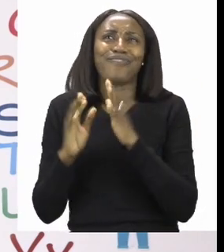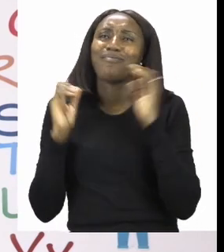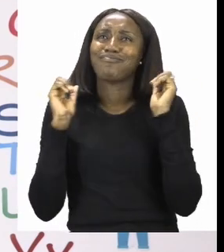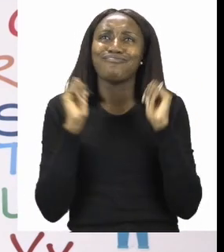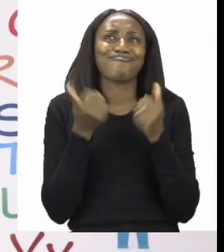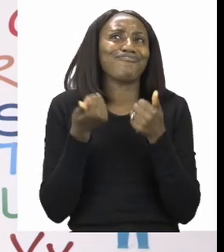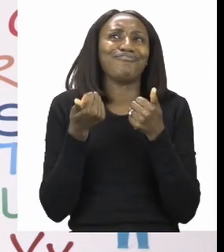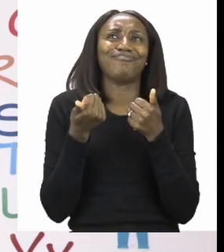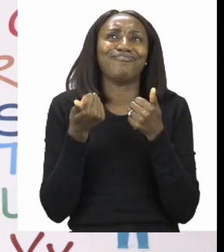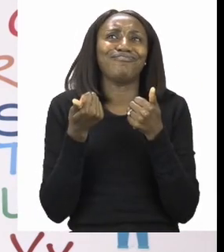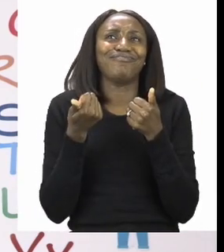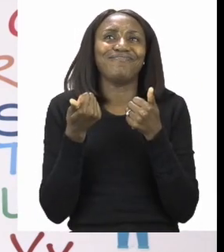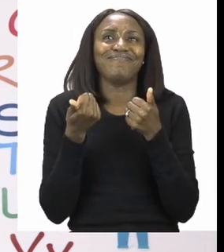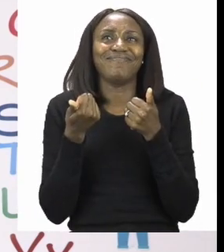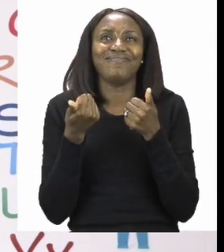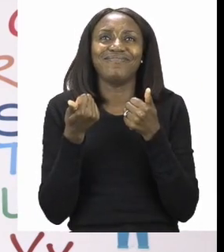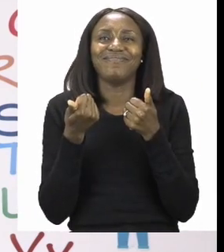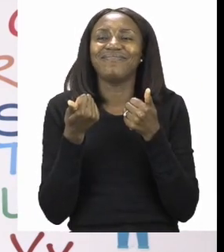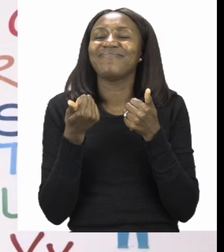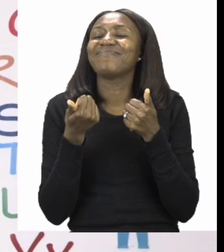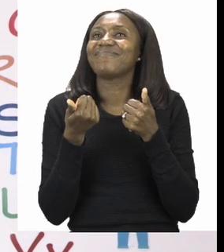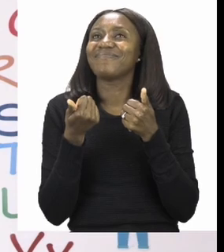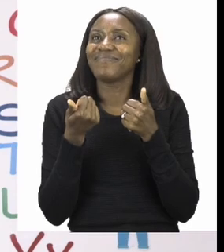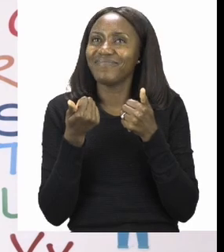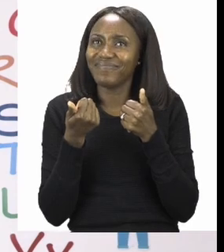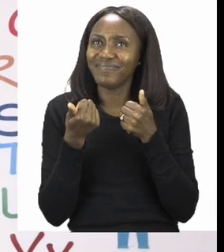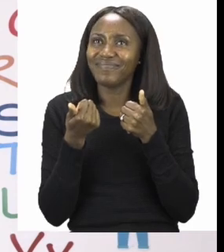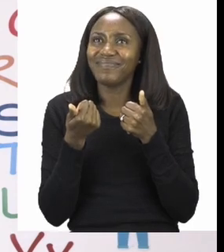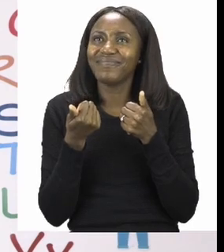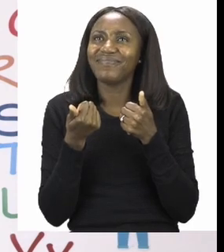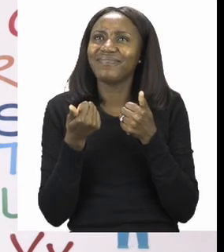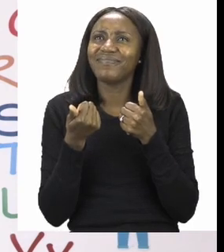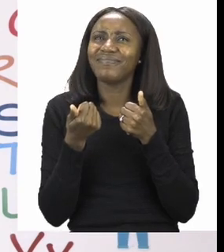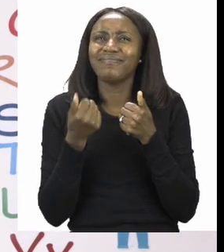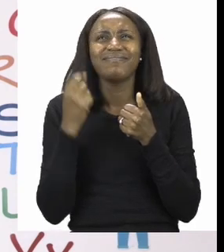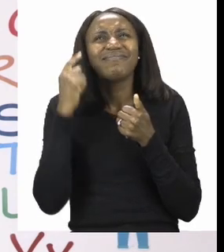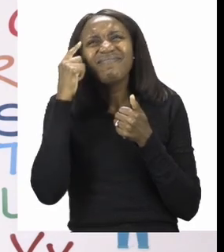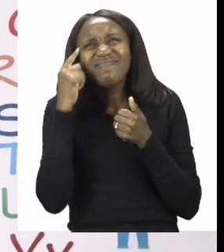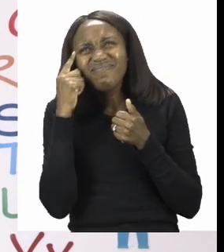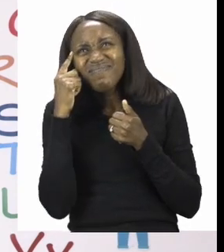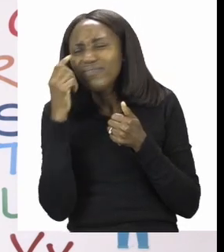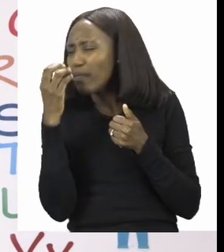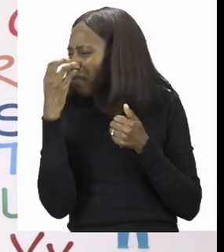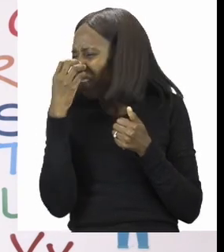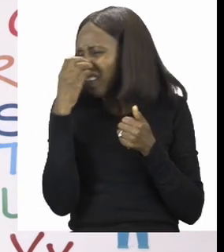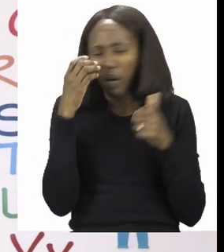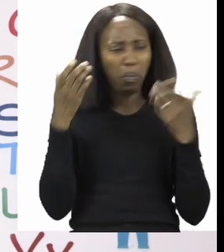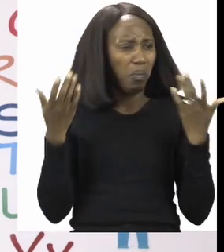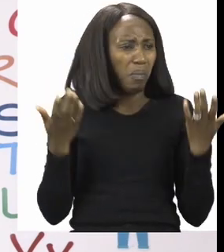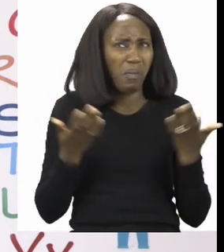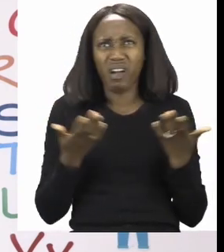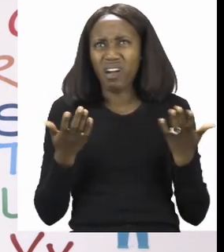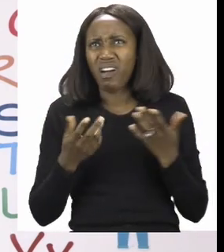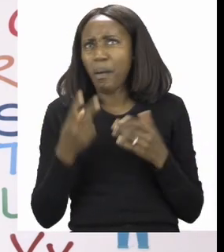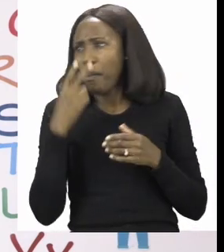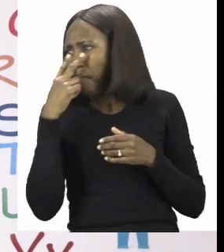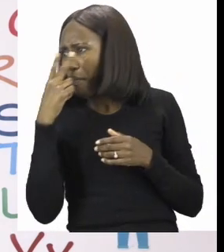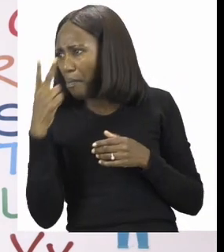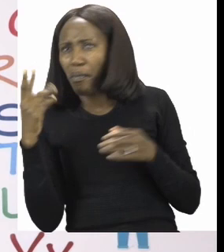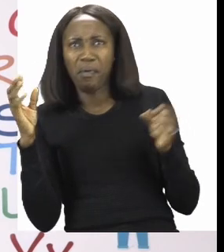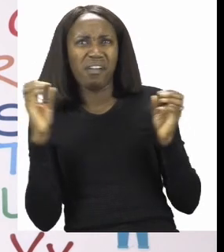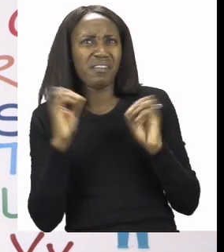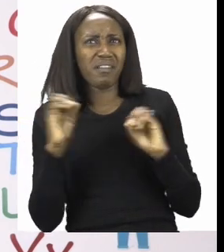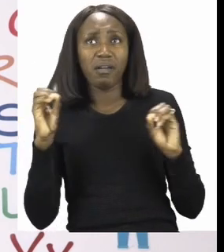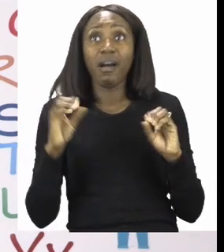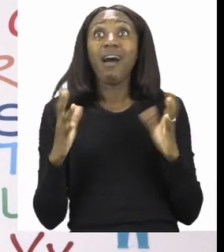Yay! Good job, everyone. I wonder though, where is Zoshi? I haven't seen him the whole